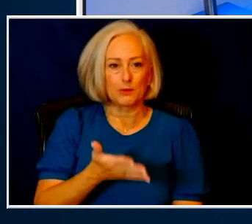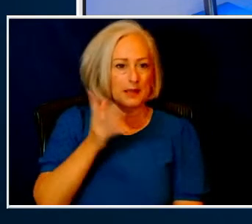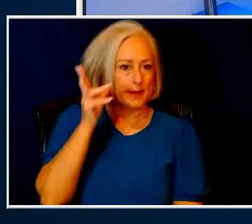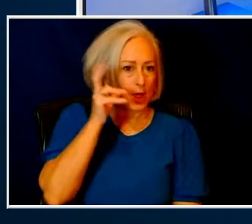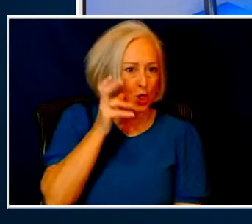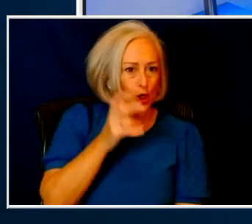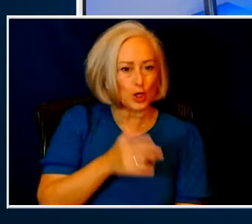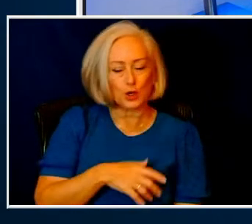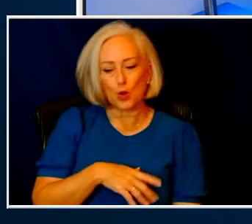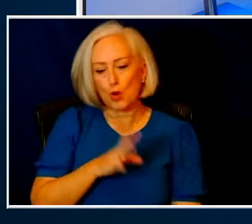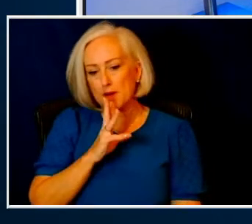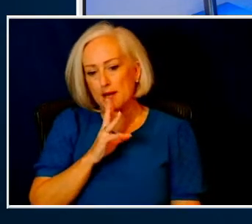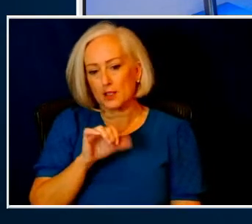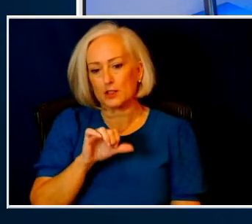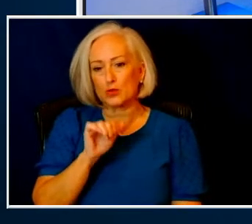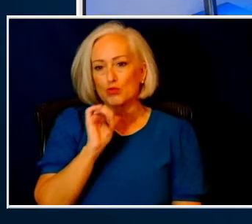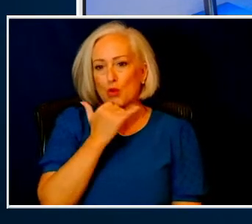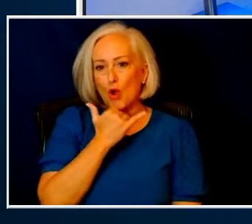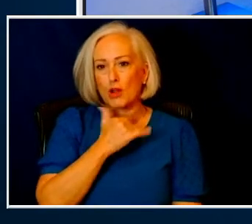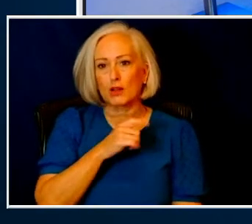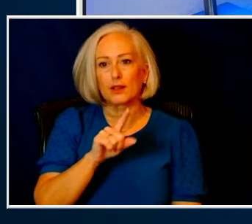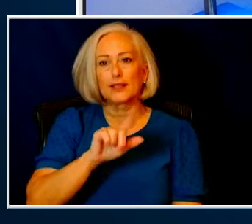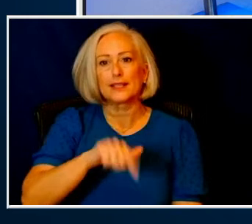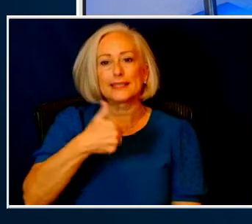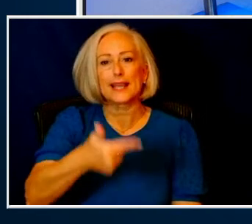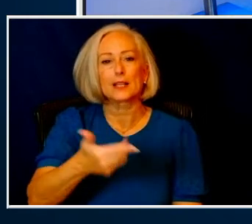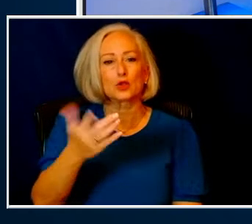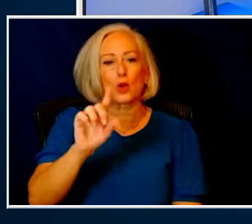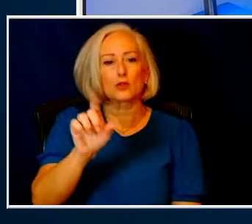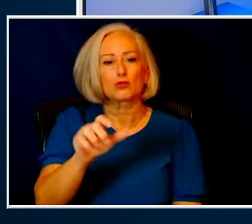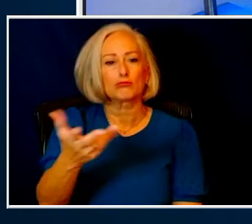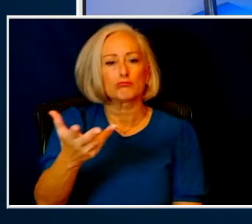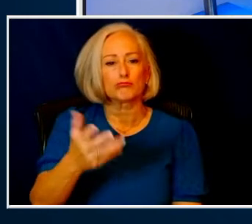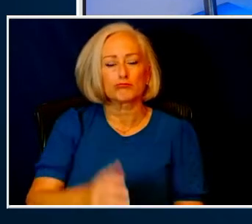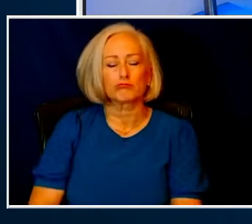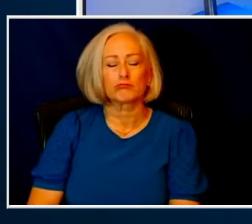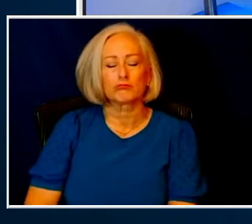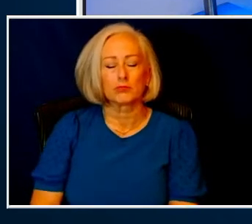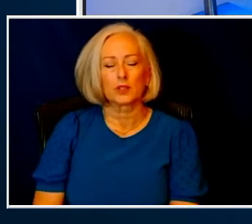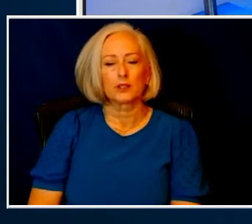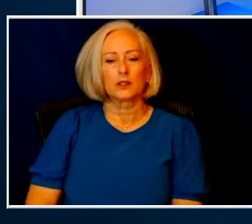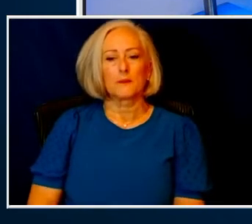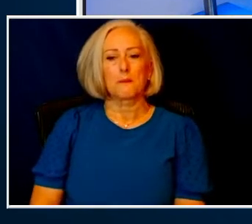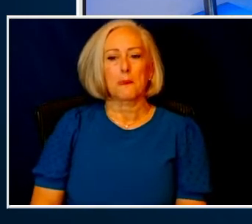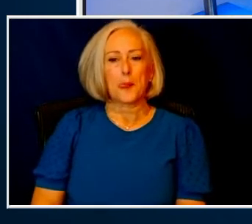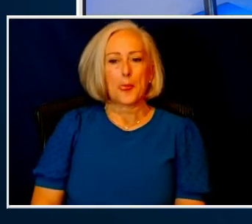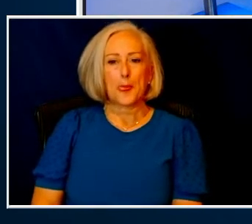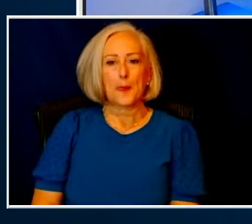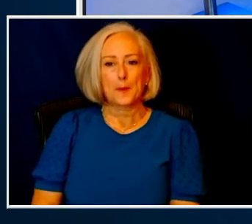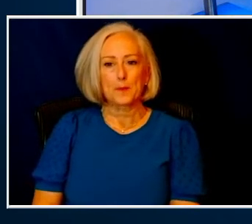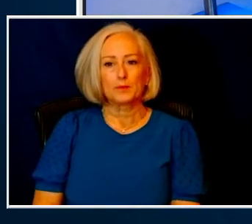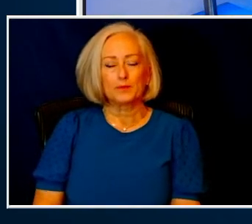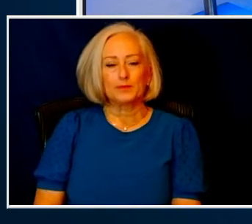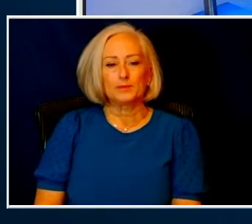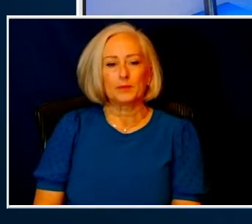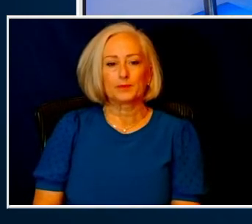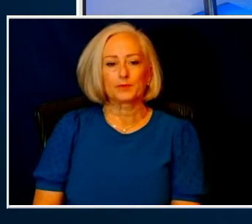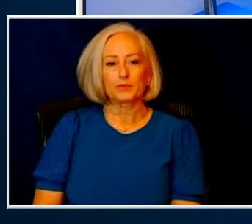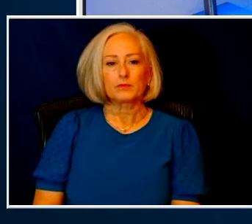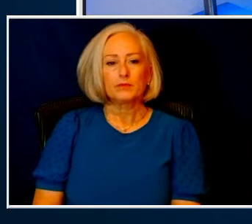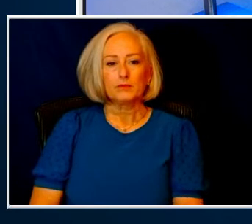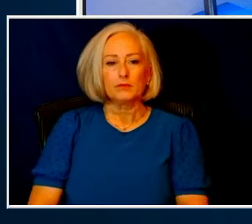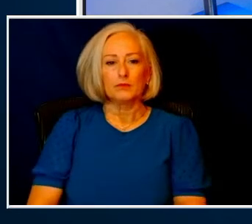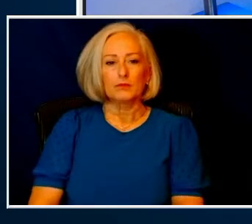go to the next. Okay, a lot of people want to know what is the ballpark cost and time and investment